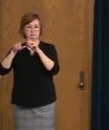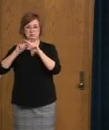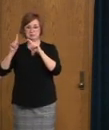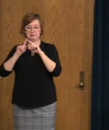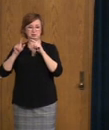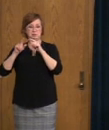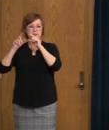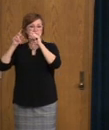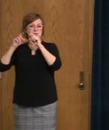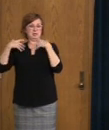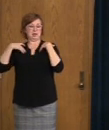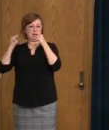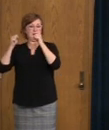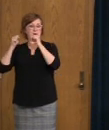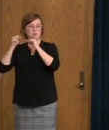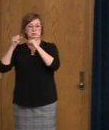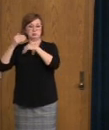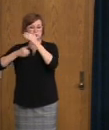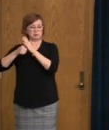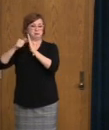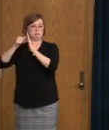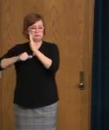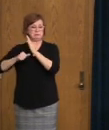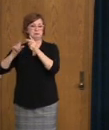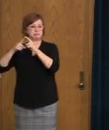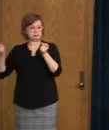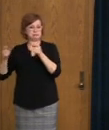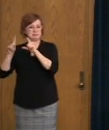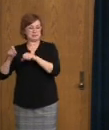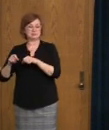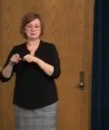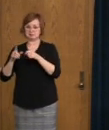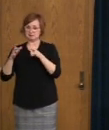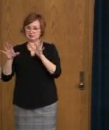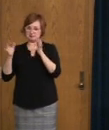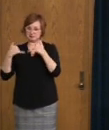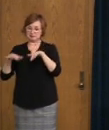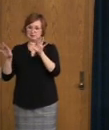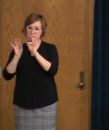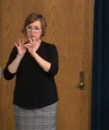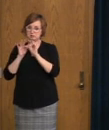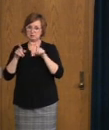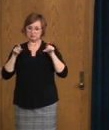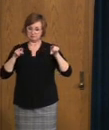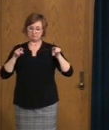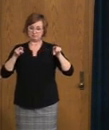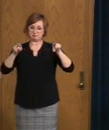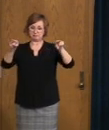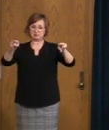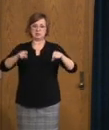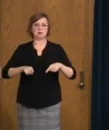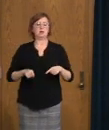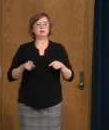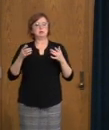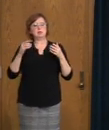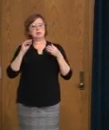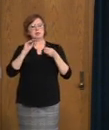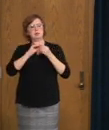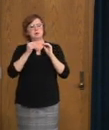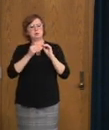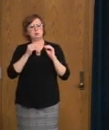the pandemic event. Today I'm going to give an update, as Scott mentioned, on our progress to date